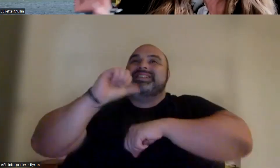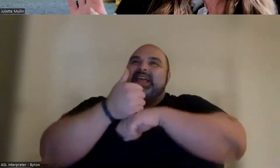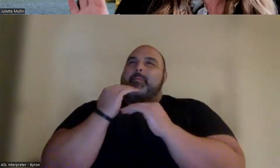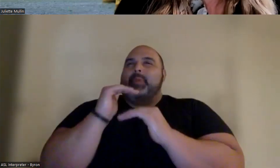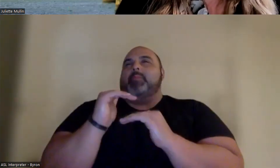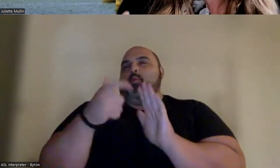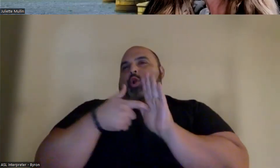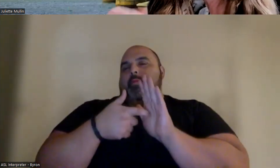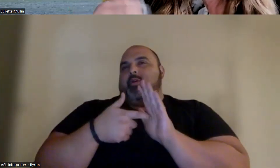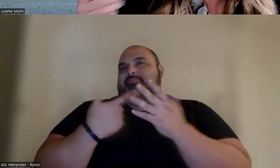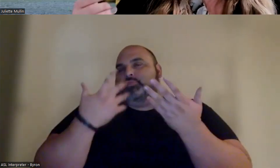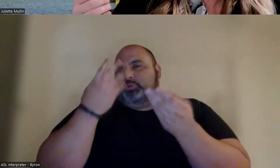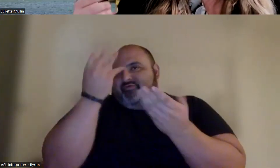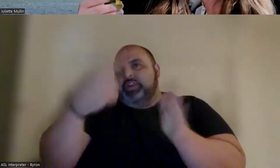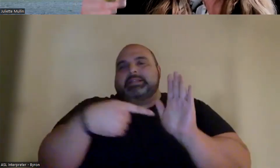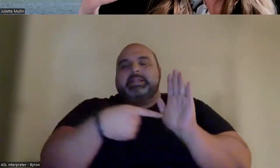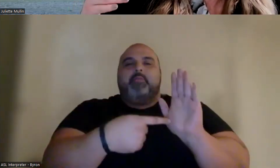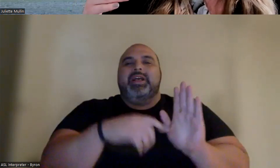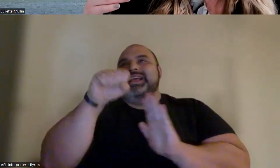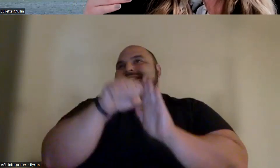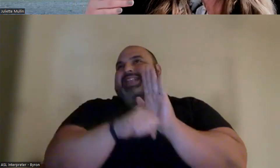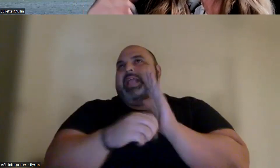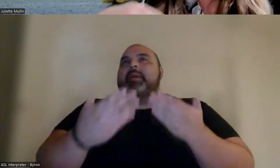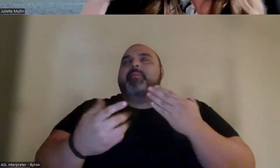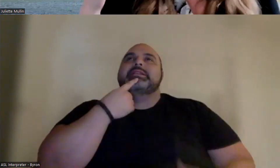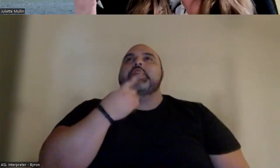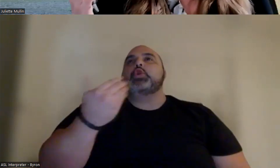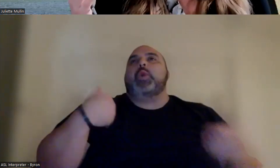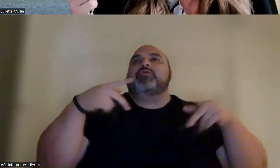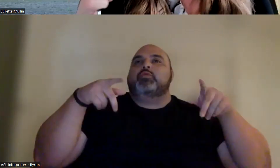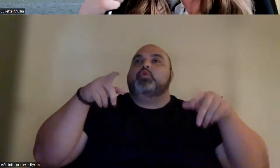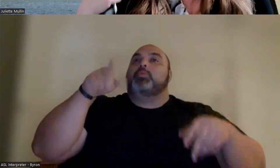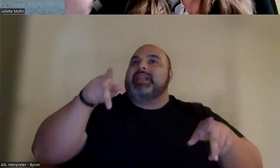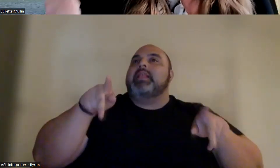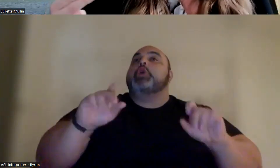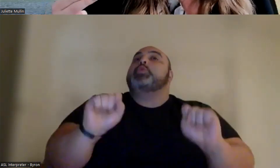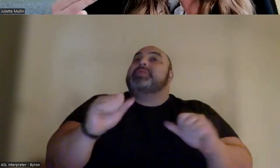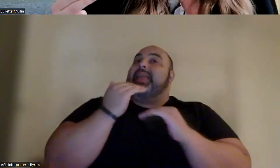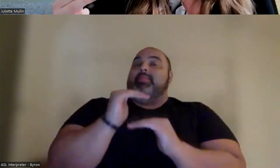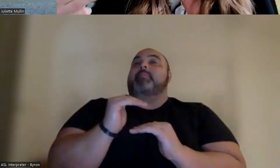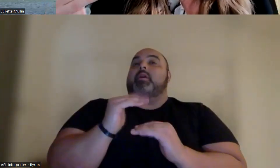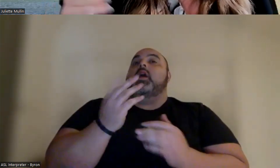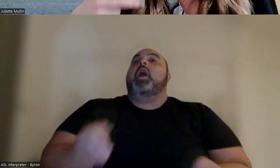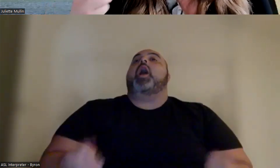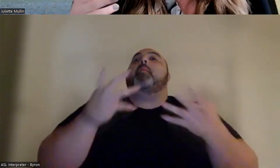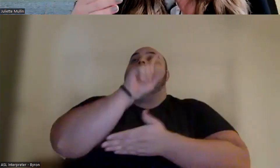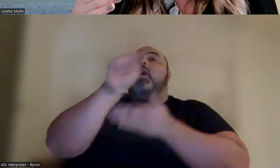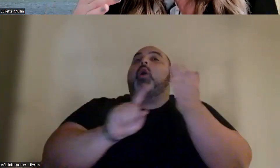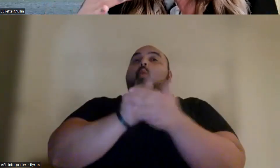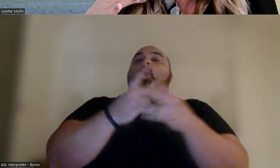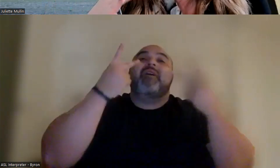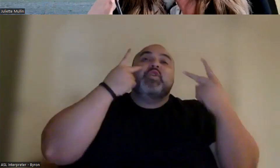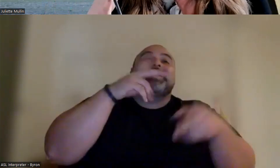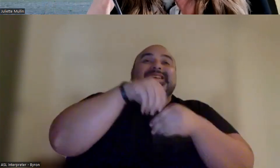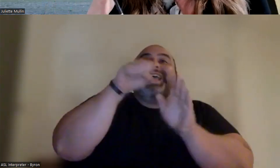So just to provide an example, a state might say, you have to allow, you can limit the number of hours of visitation in a